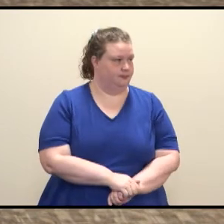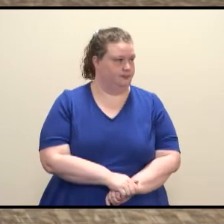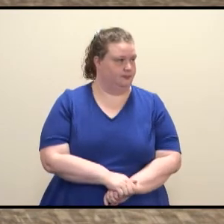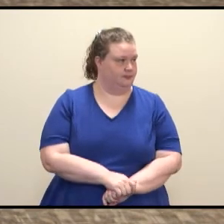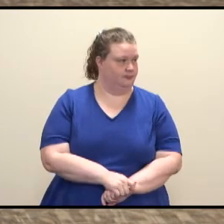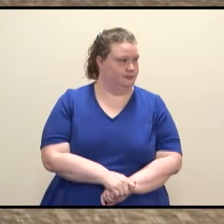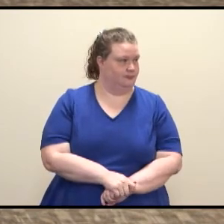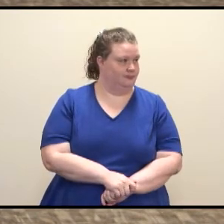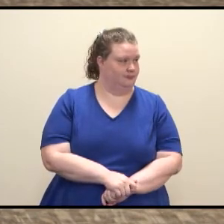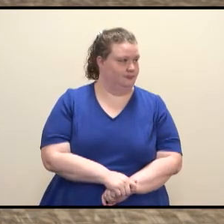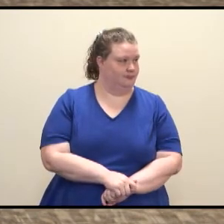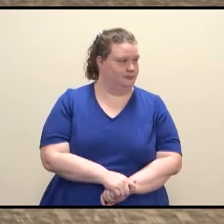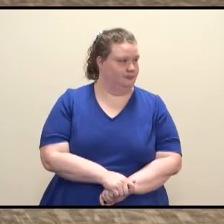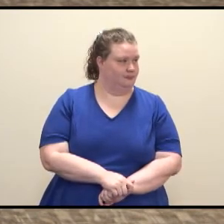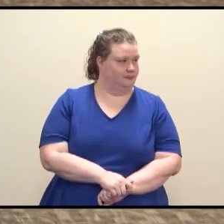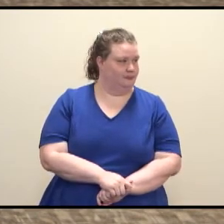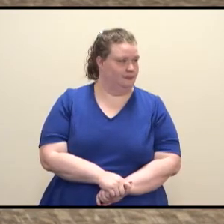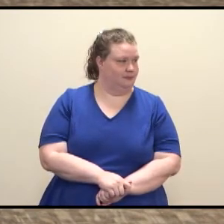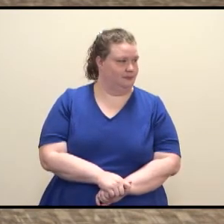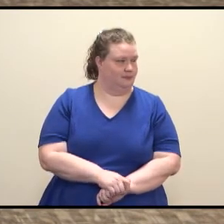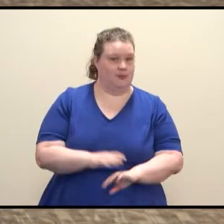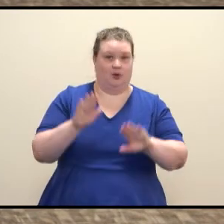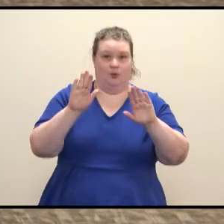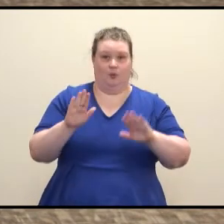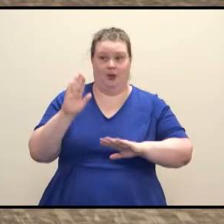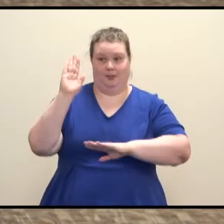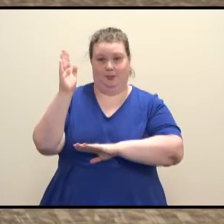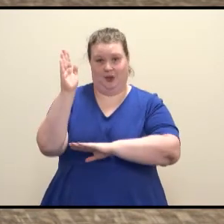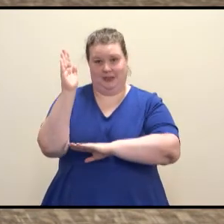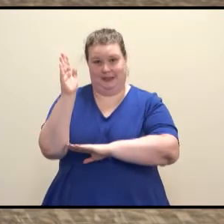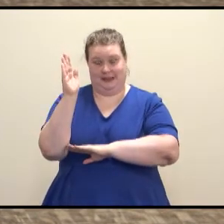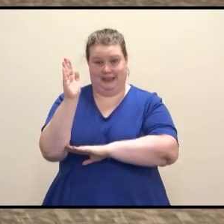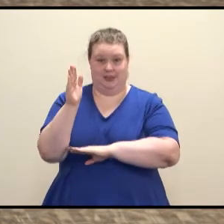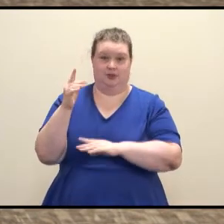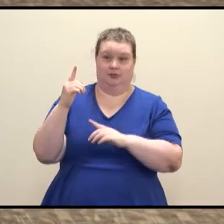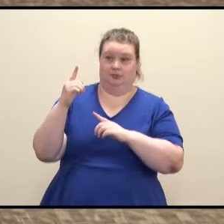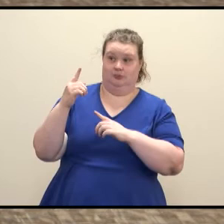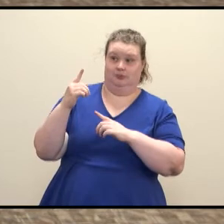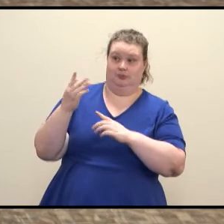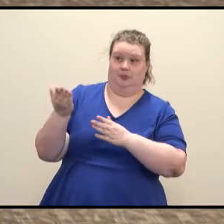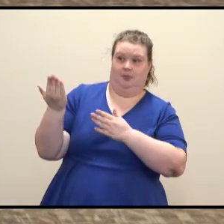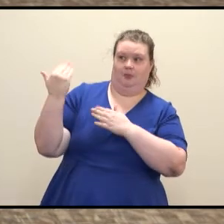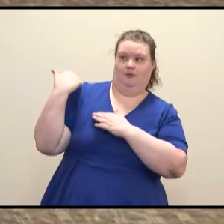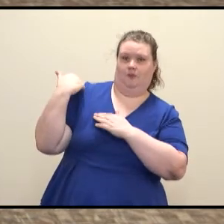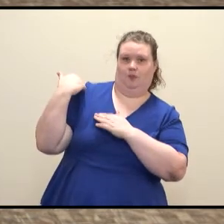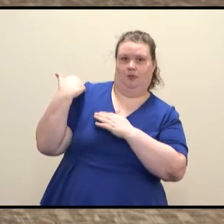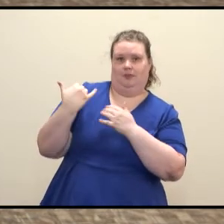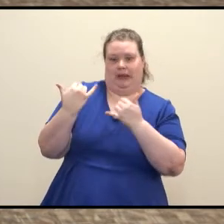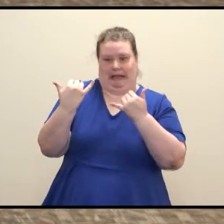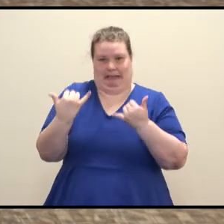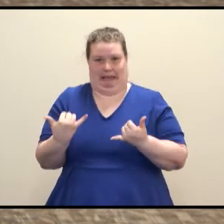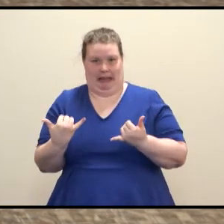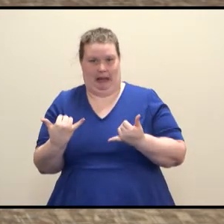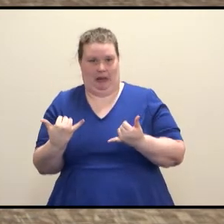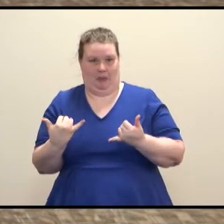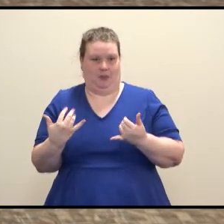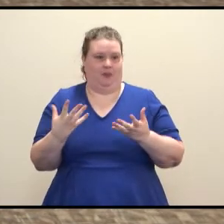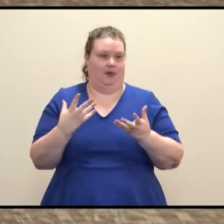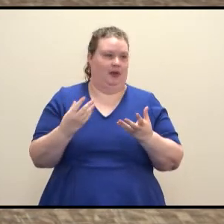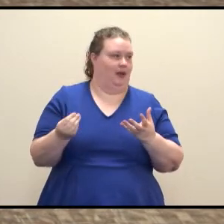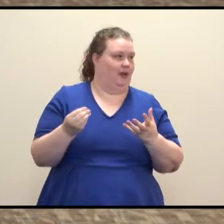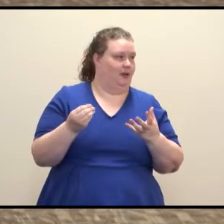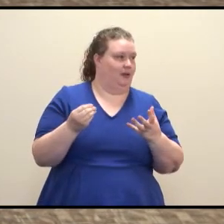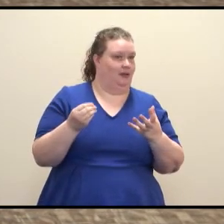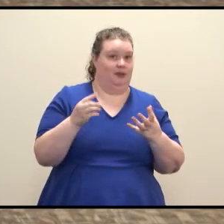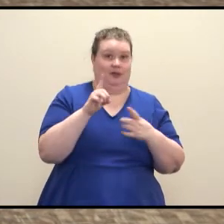You've heard a great presentation of where we are, where we've been, and what Dr. Cannon has done since she's been here with the group of human resources folks behind me to